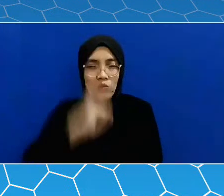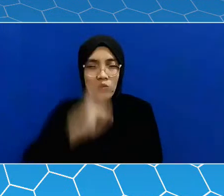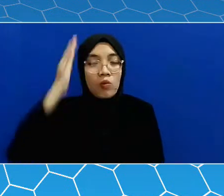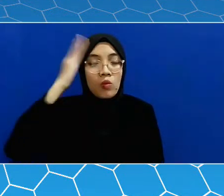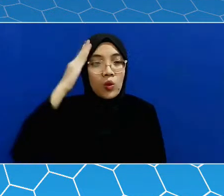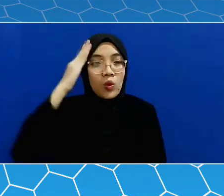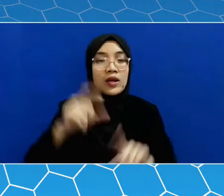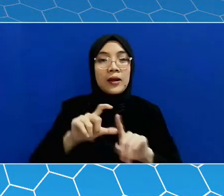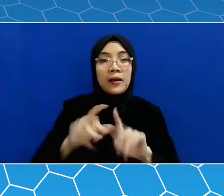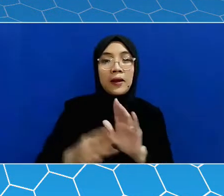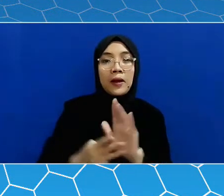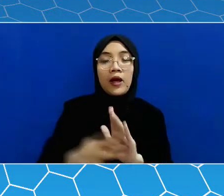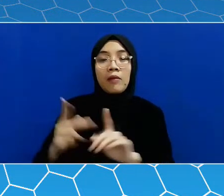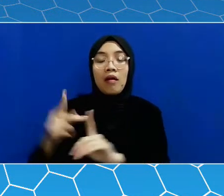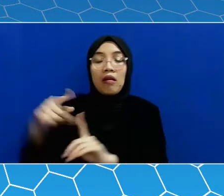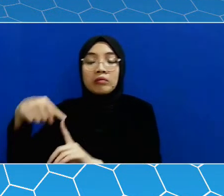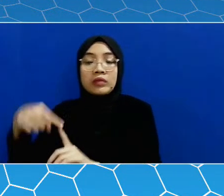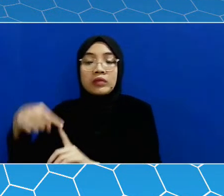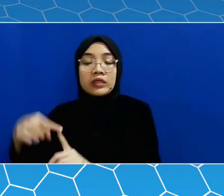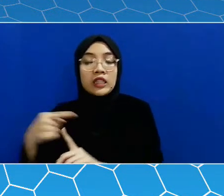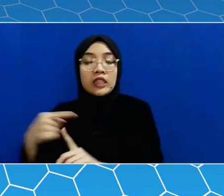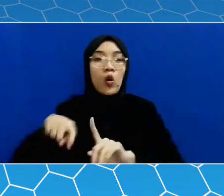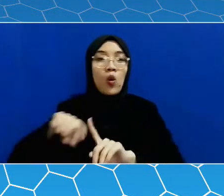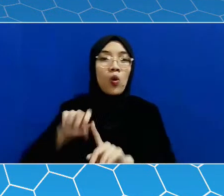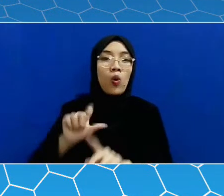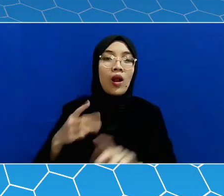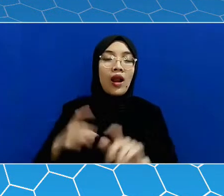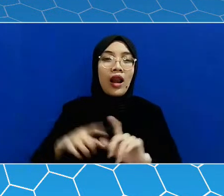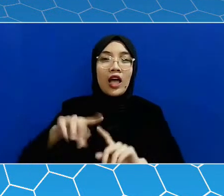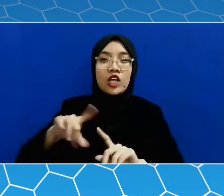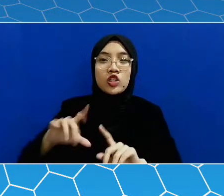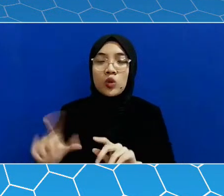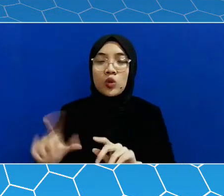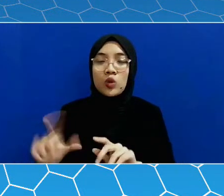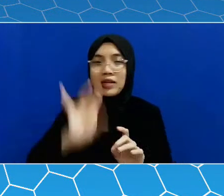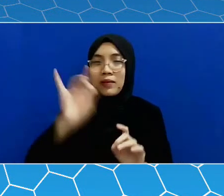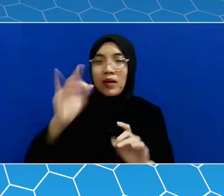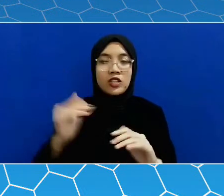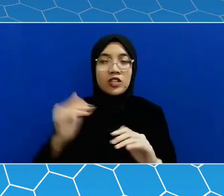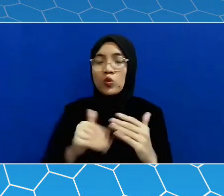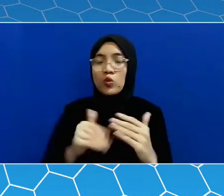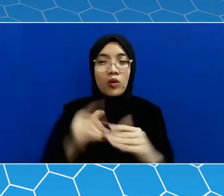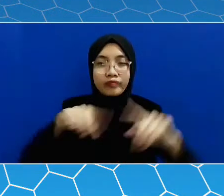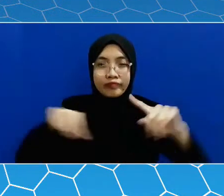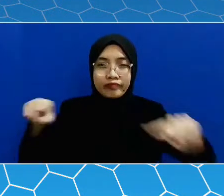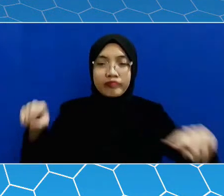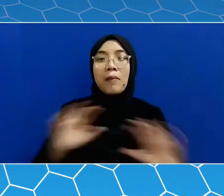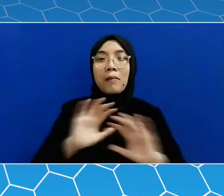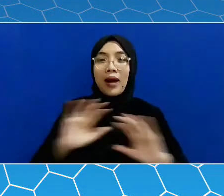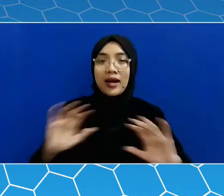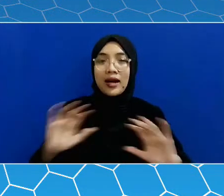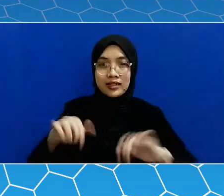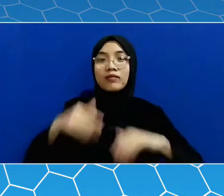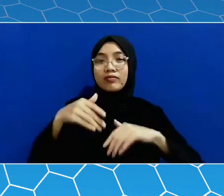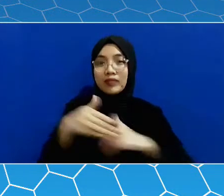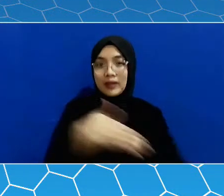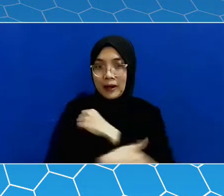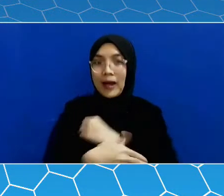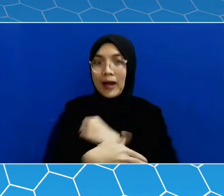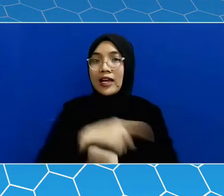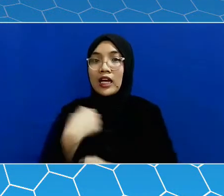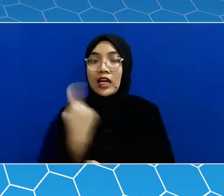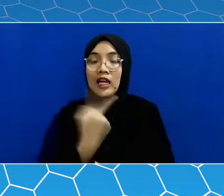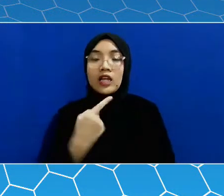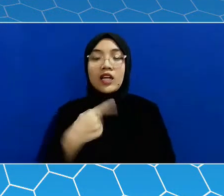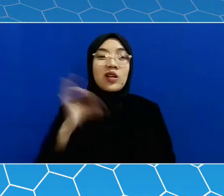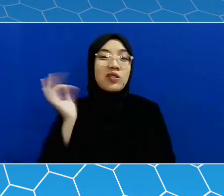cholesterols are quite predominant in our country. And that has a major risk factor for the cardiovascular disease. And for the audience